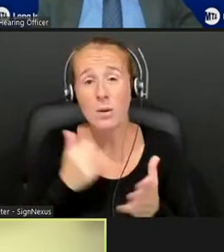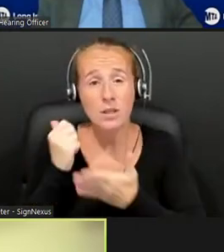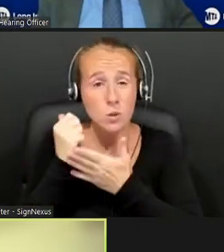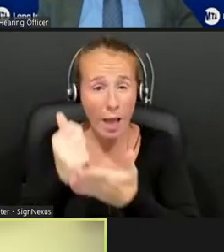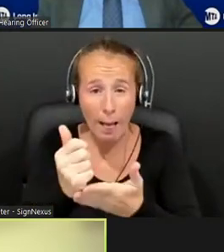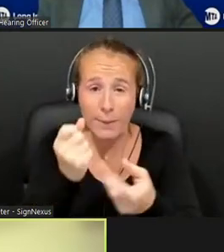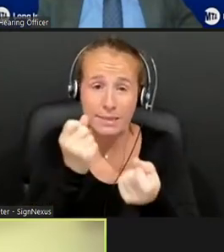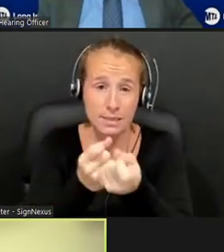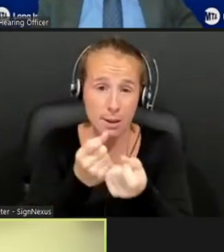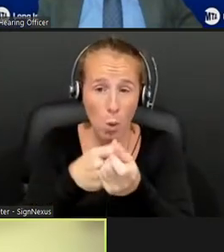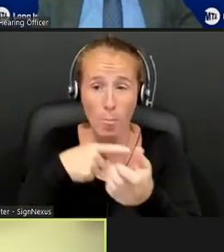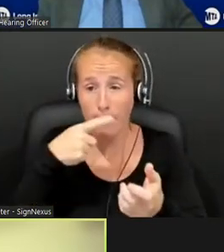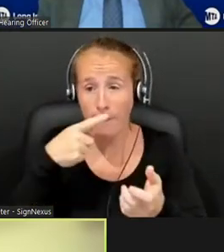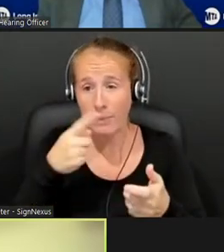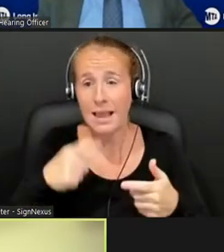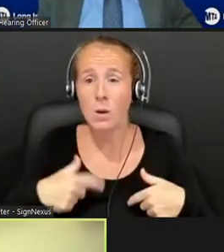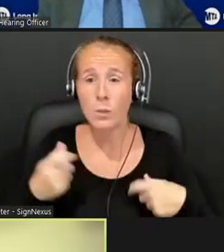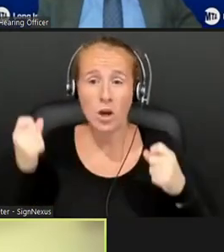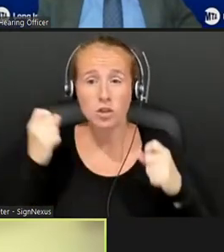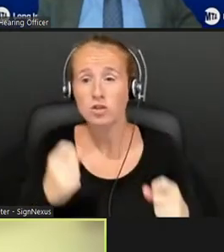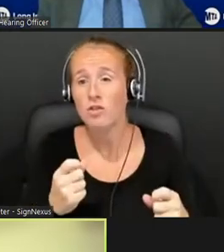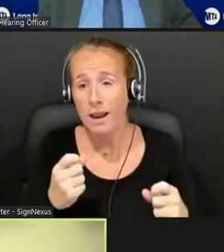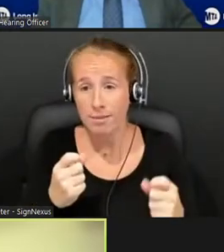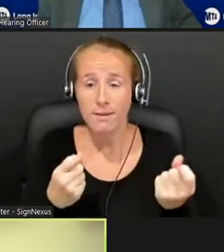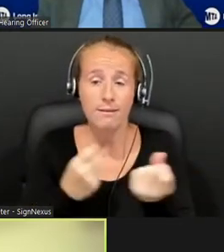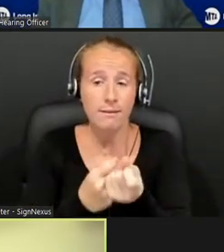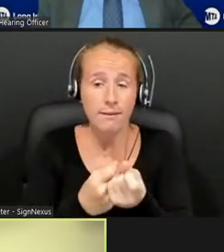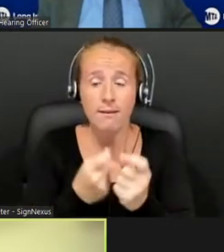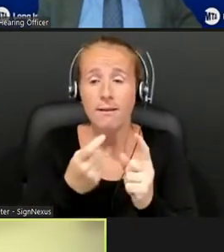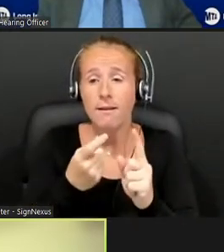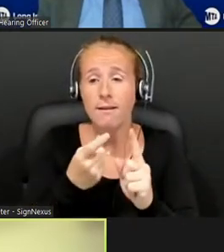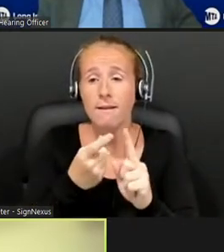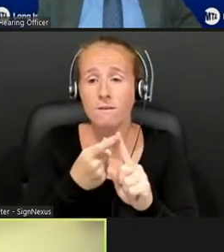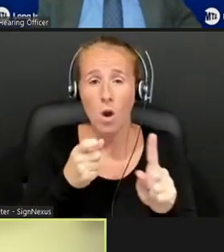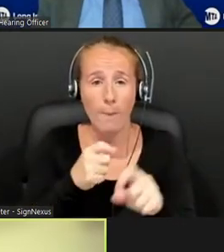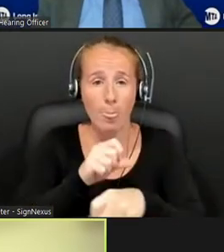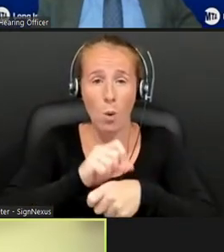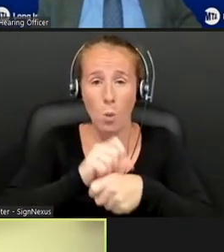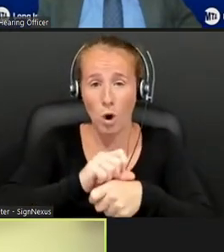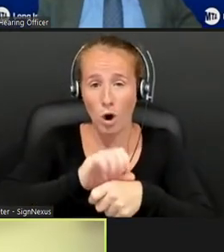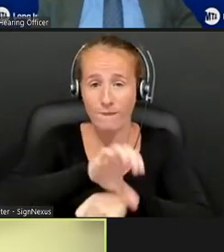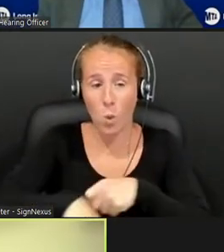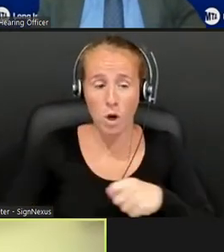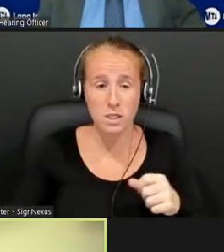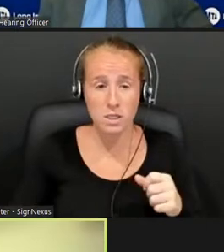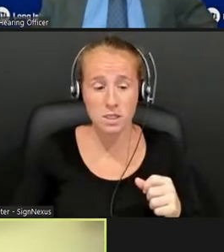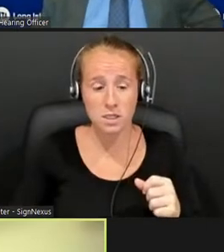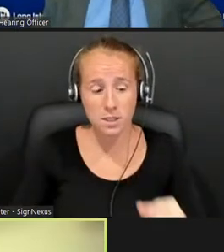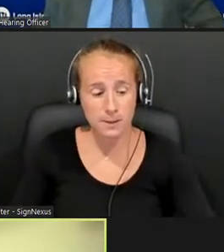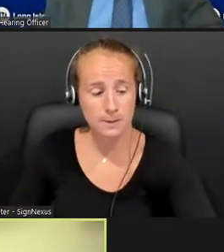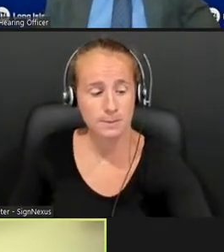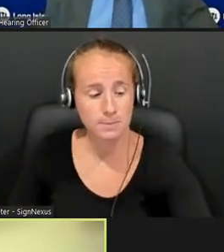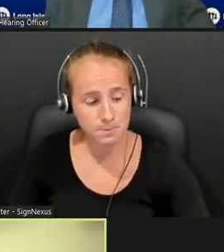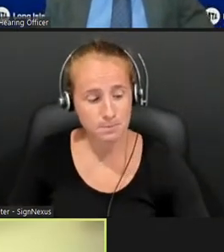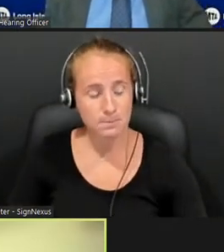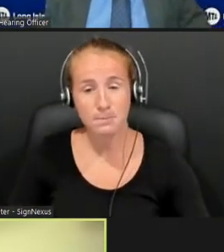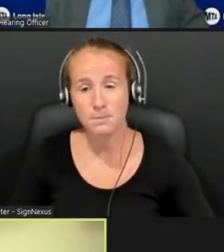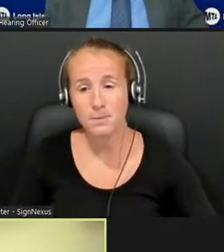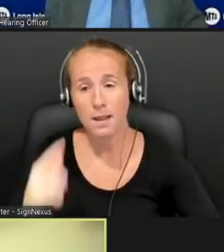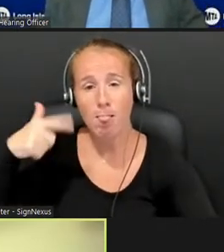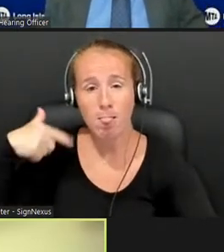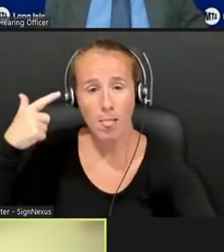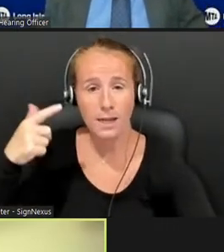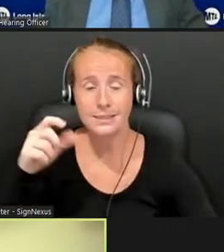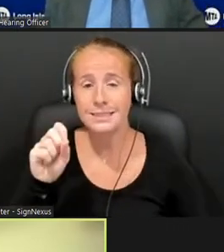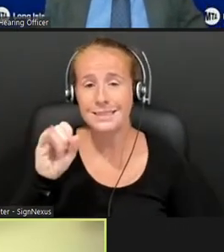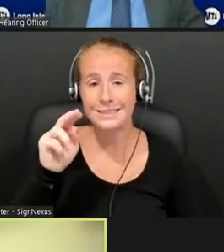and we are strengthened by our fully unionized driver and mechanic Workforce in London Singapore and Stockholm